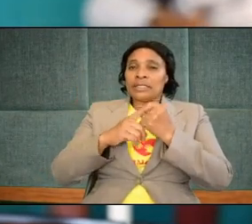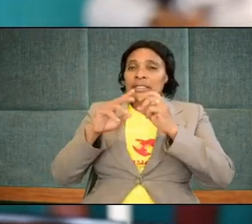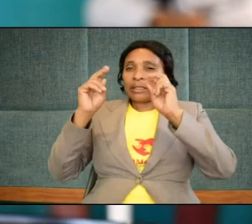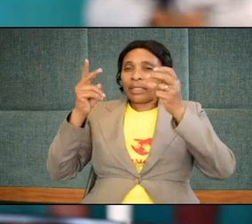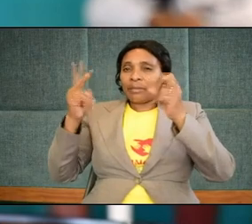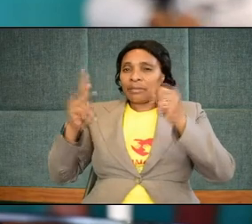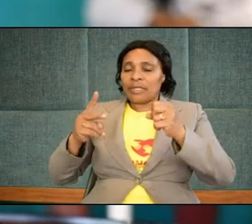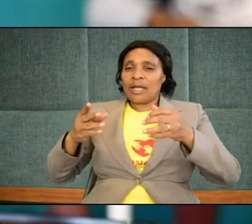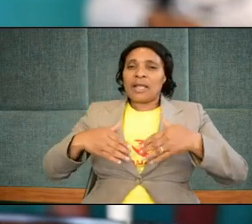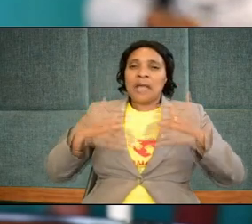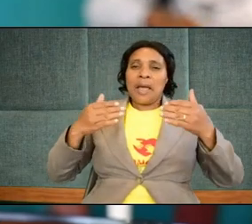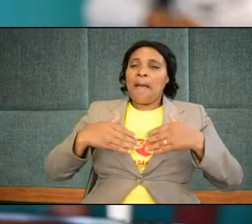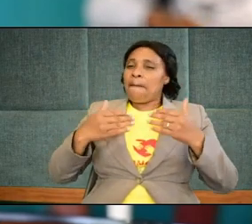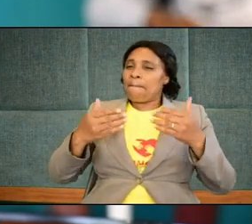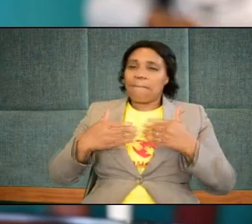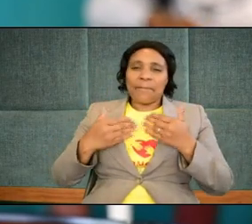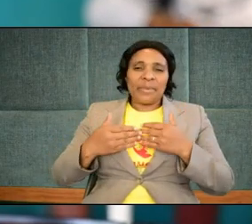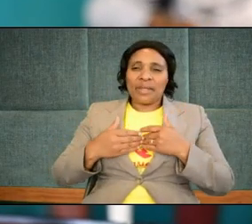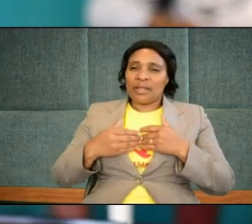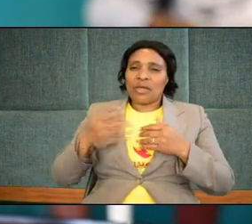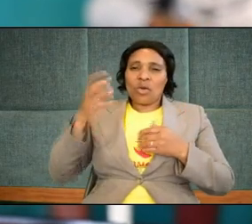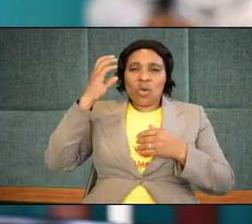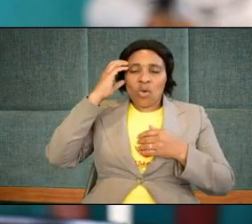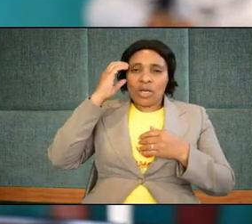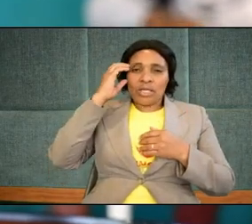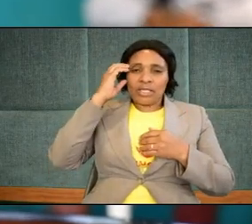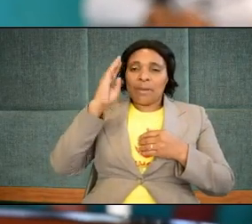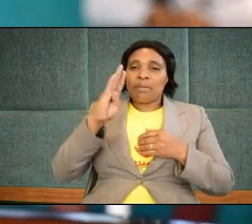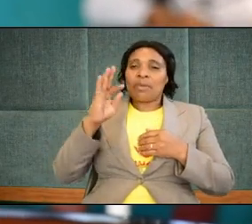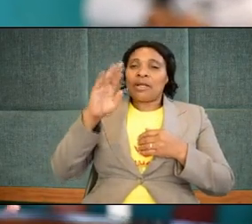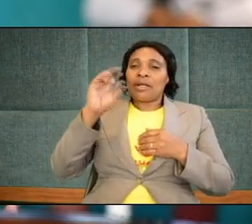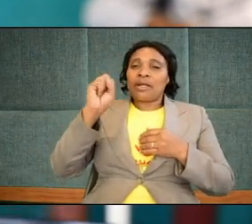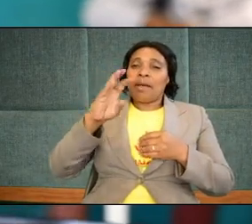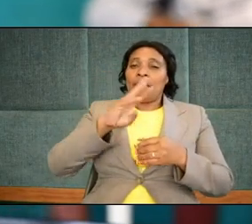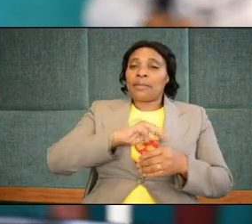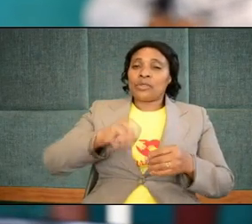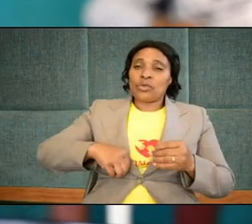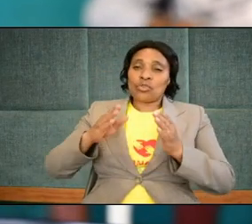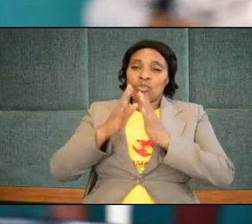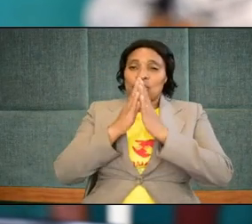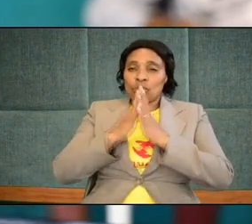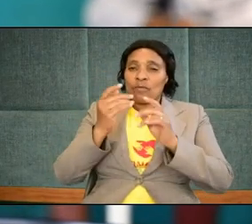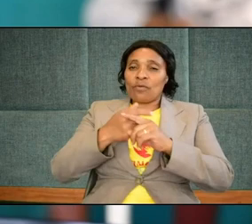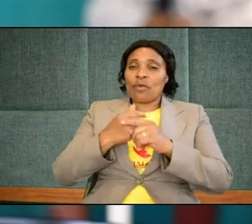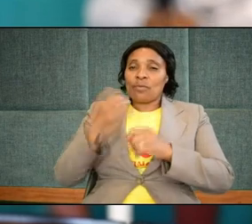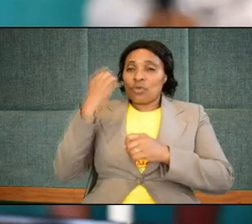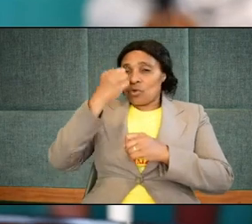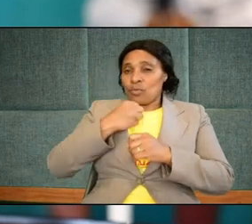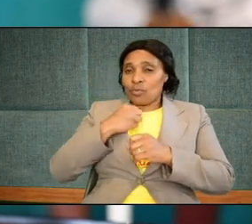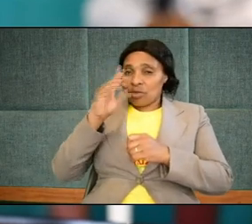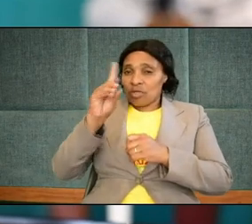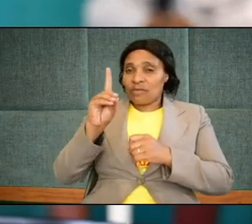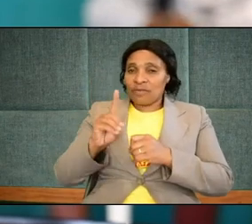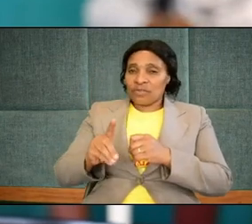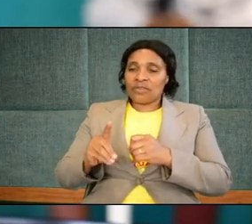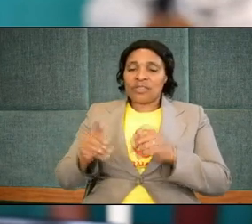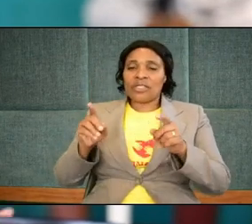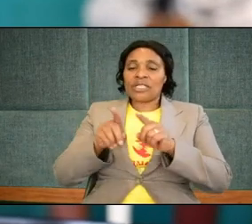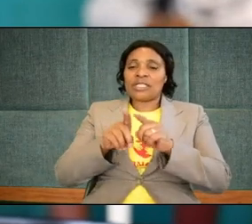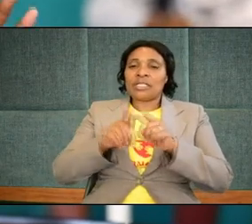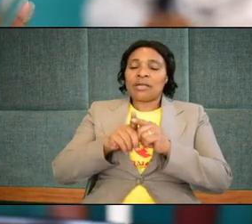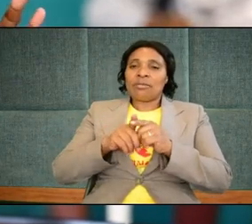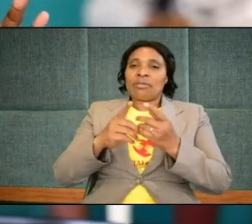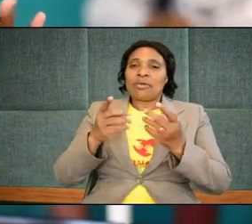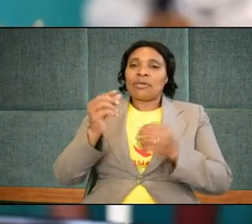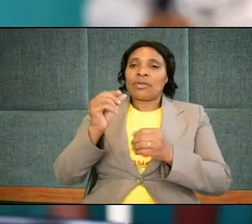Unhappy Campers, with Brenda taking us through the mission story from our inter-European division. Of course,